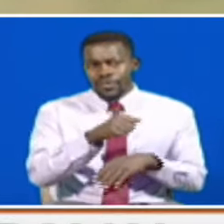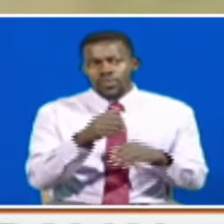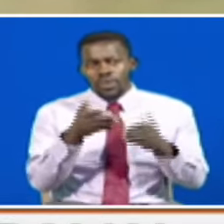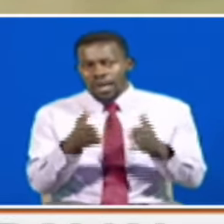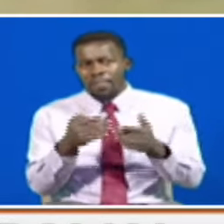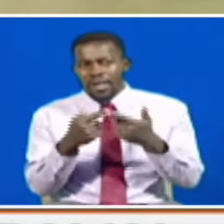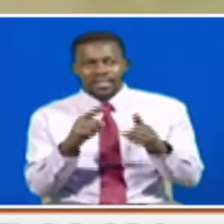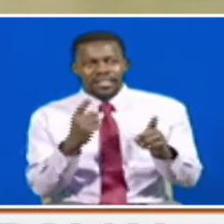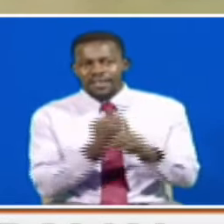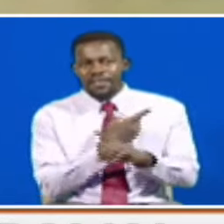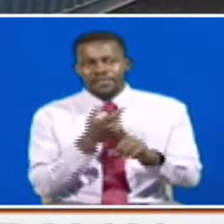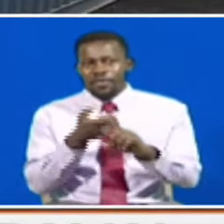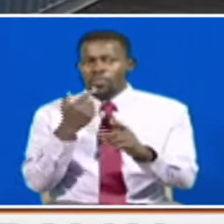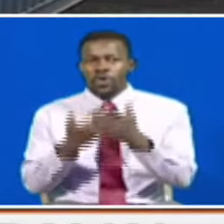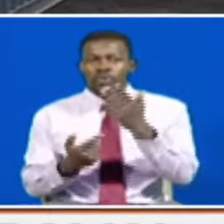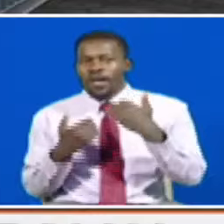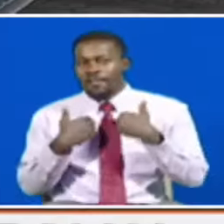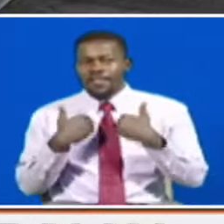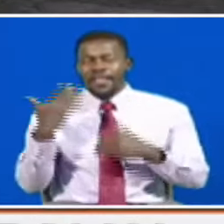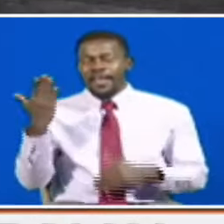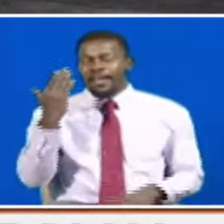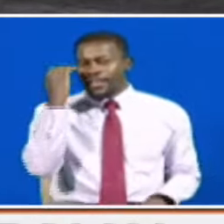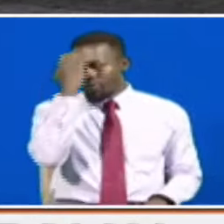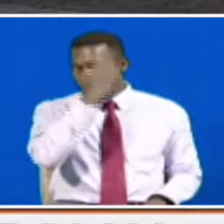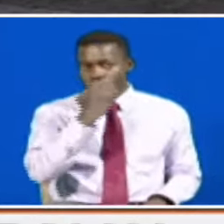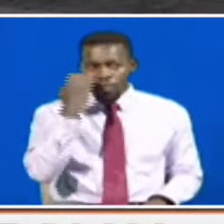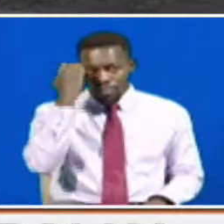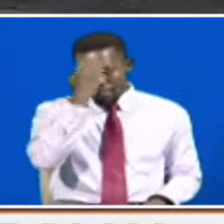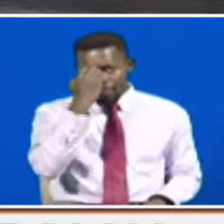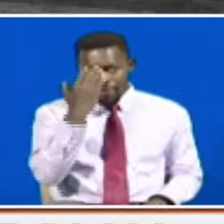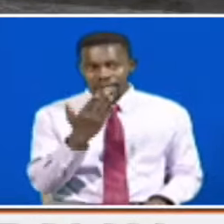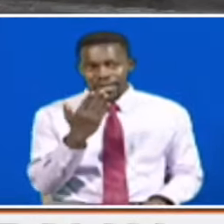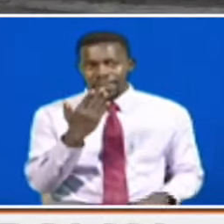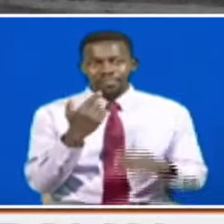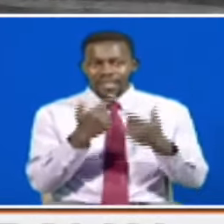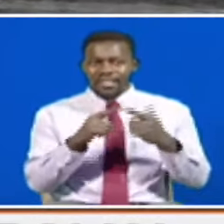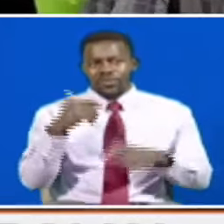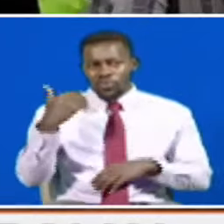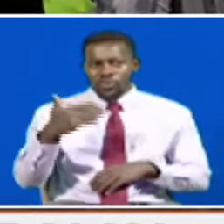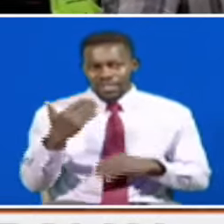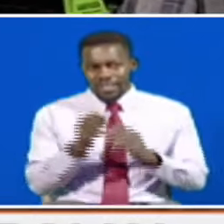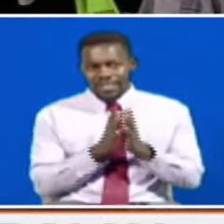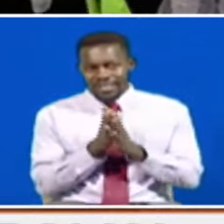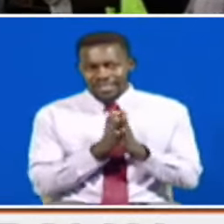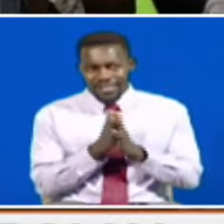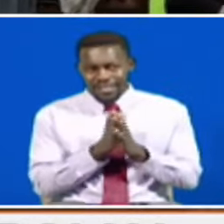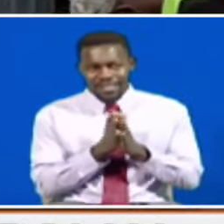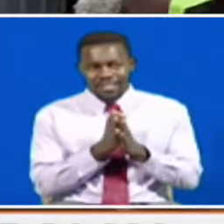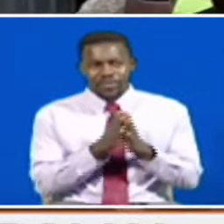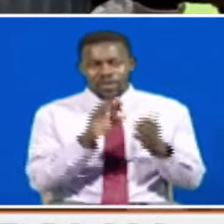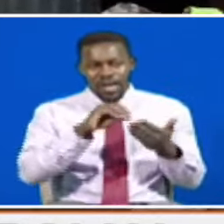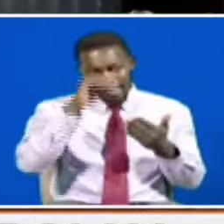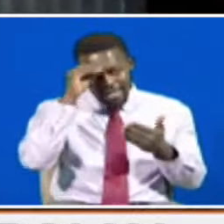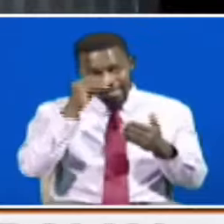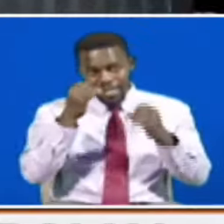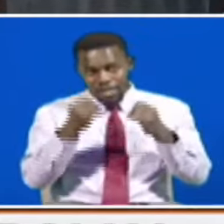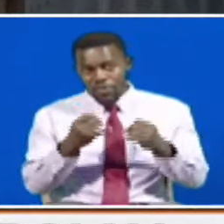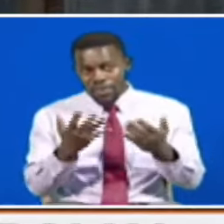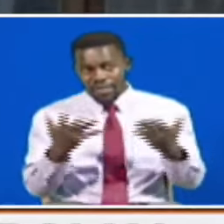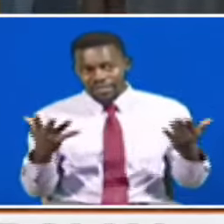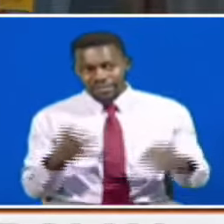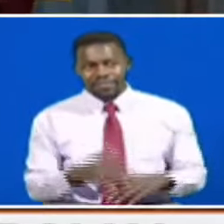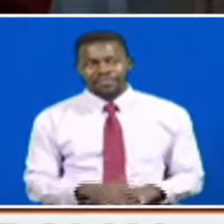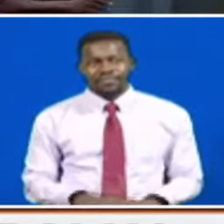quite different from what we have in Europe. So yeah, it's always interesting to discover something new. We had a good kickoff